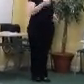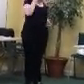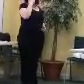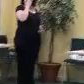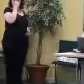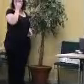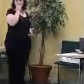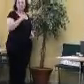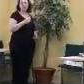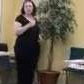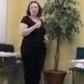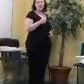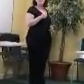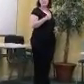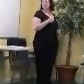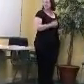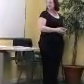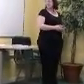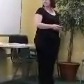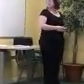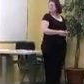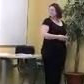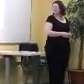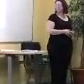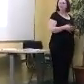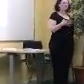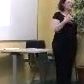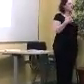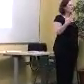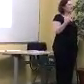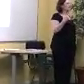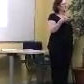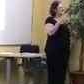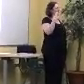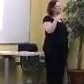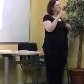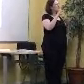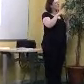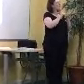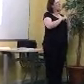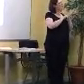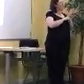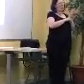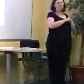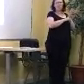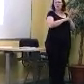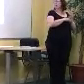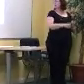He does the call. If it's in a busy room and somebody wants to talk to me, it's quite lovely.